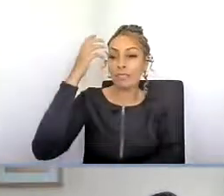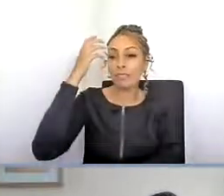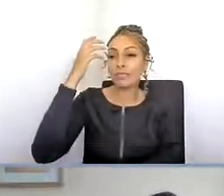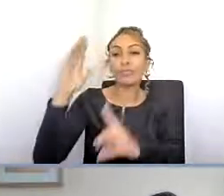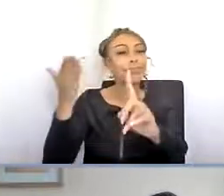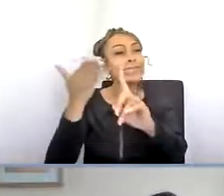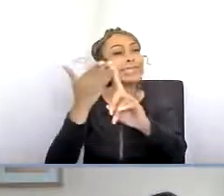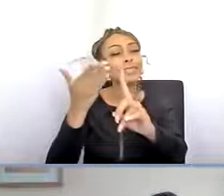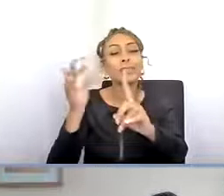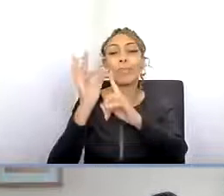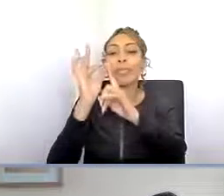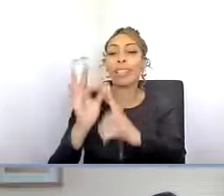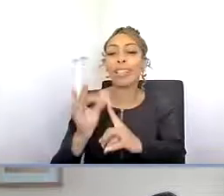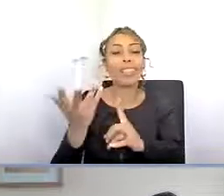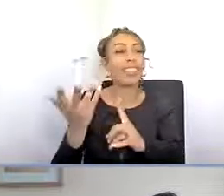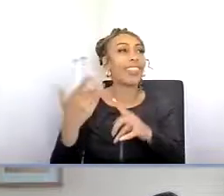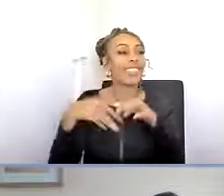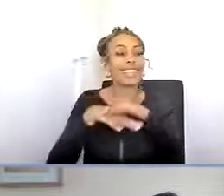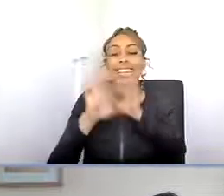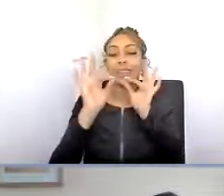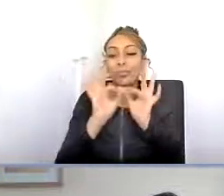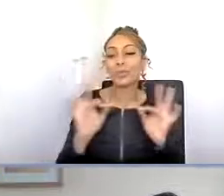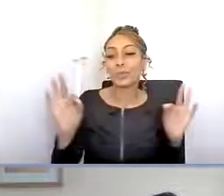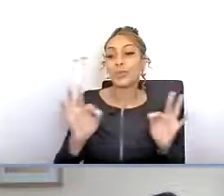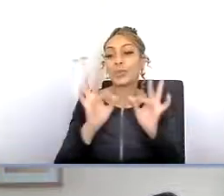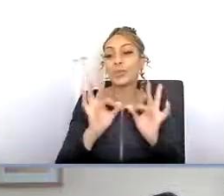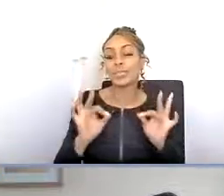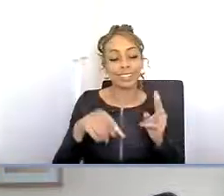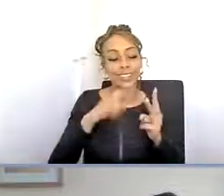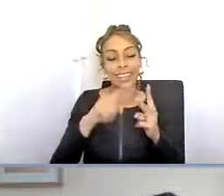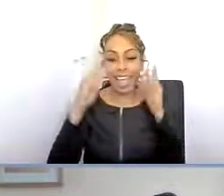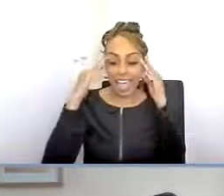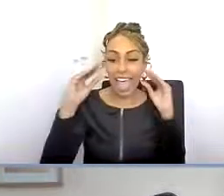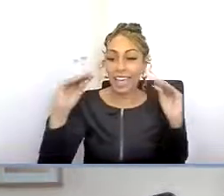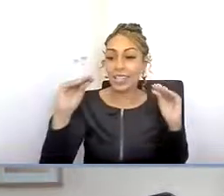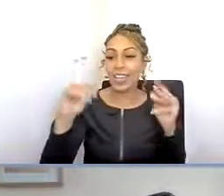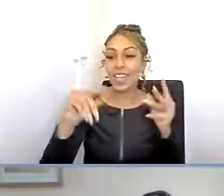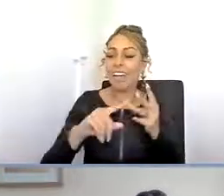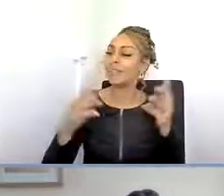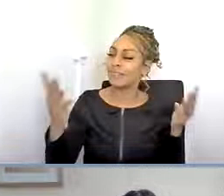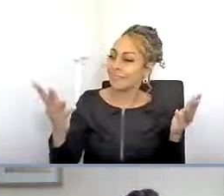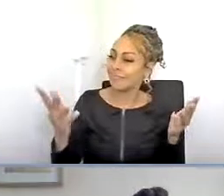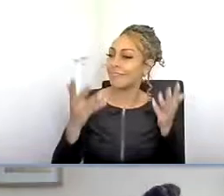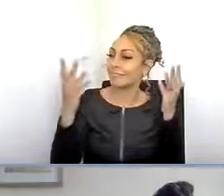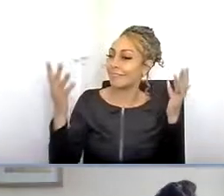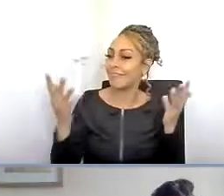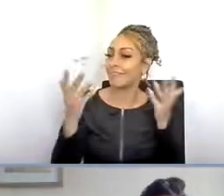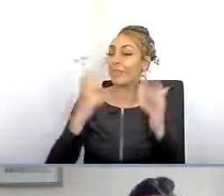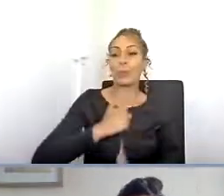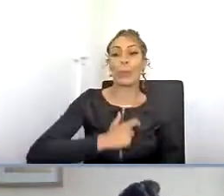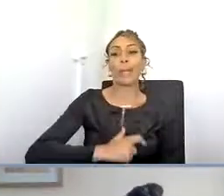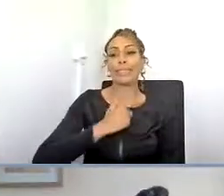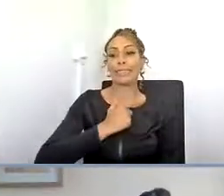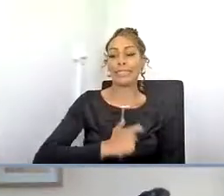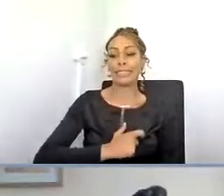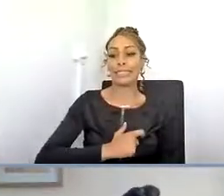were in music and education, and with an emphasis on humanity really